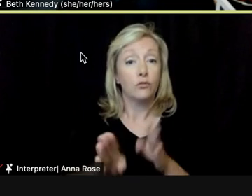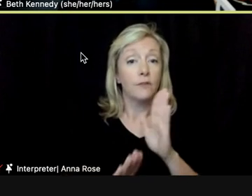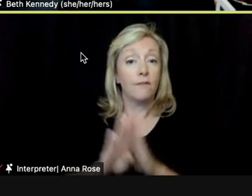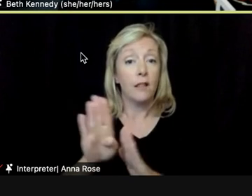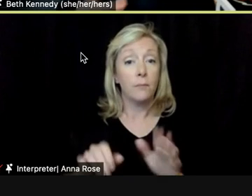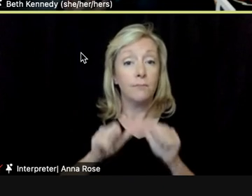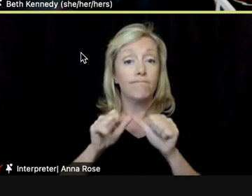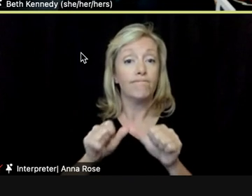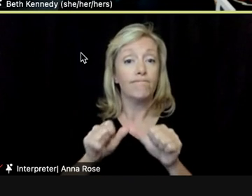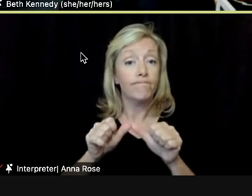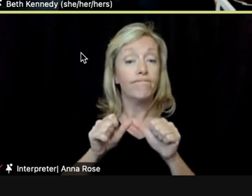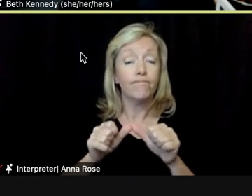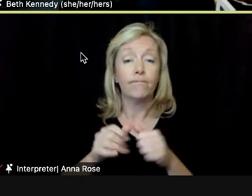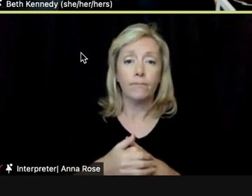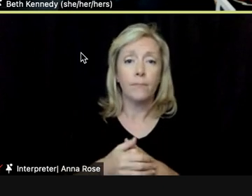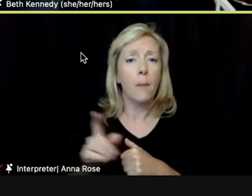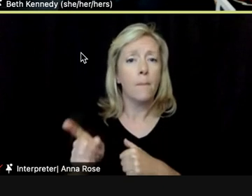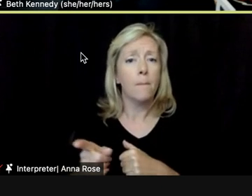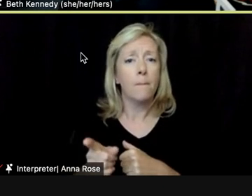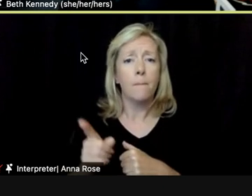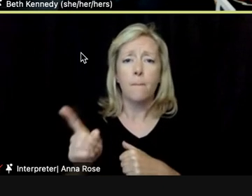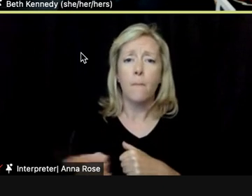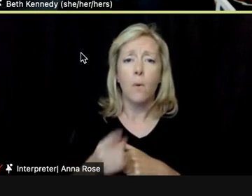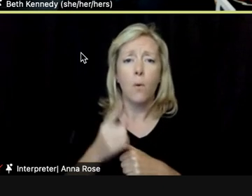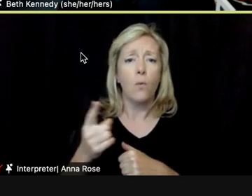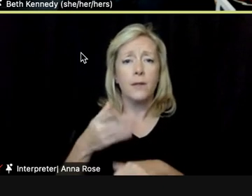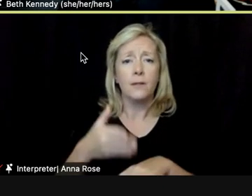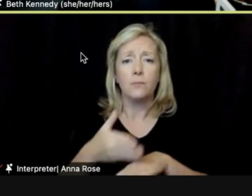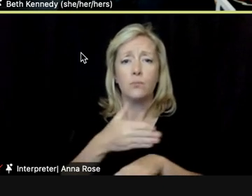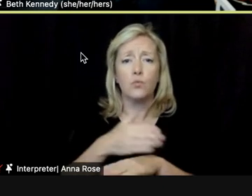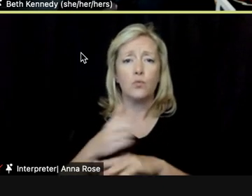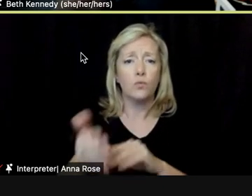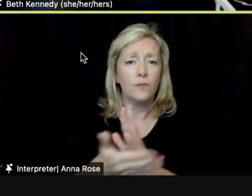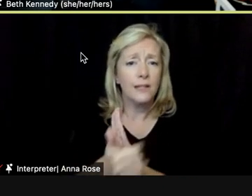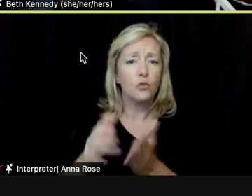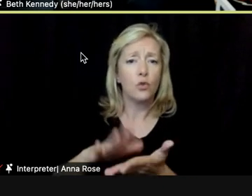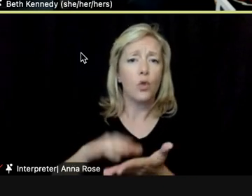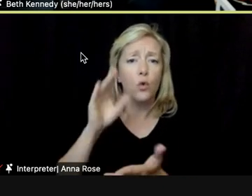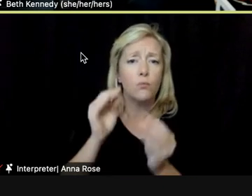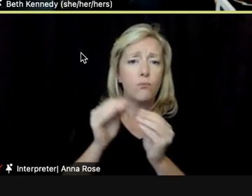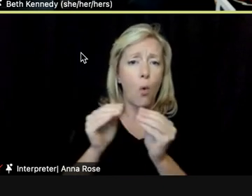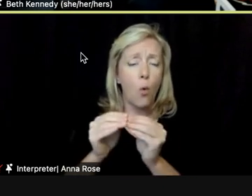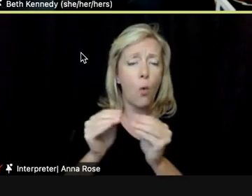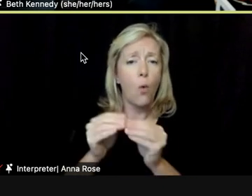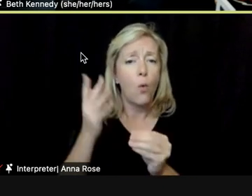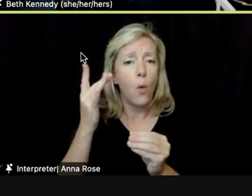fostering and feeding your skill set and your knowledge set so that you can have a nice